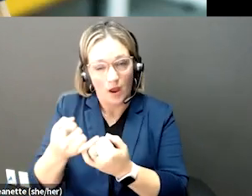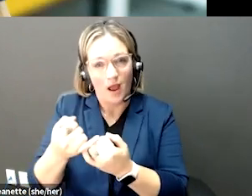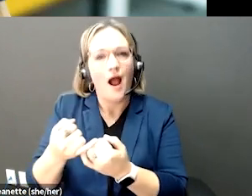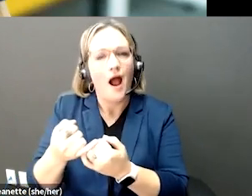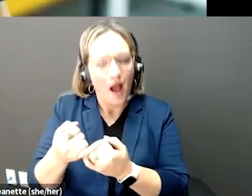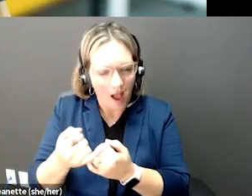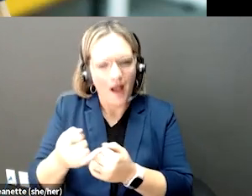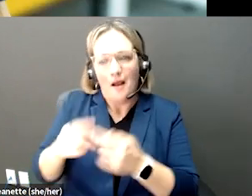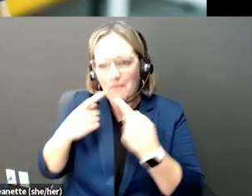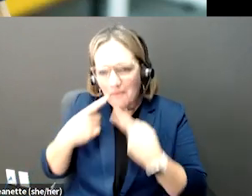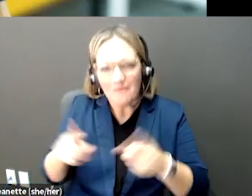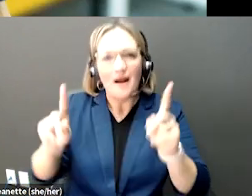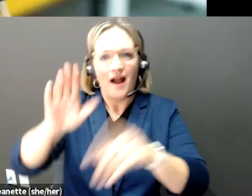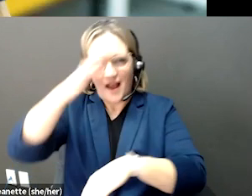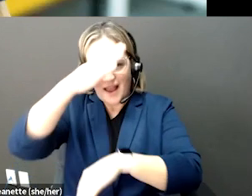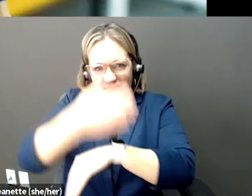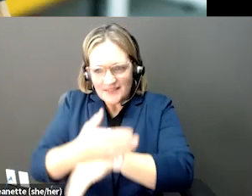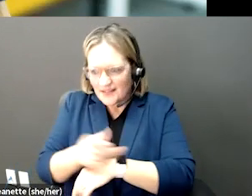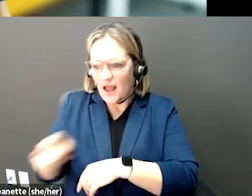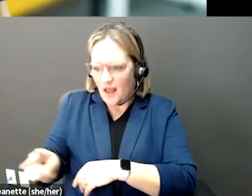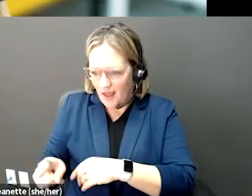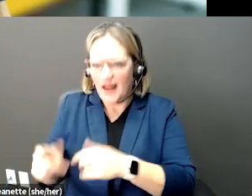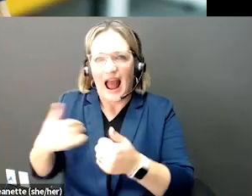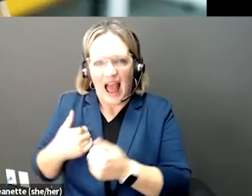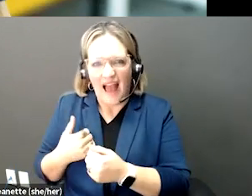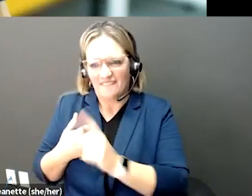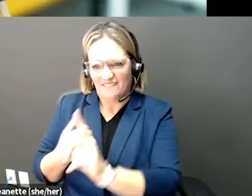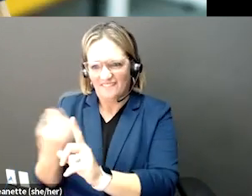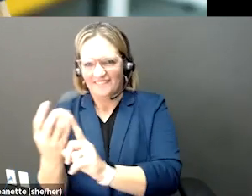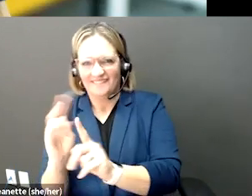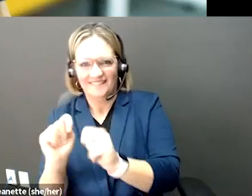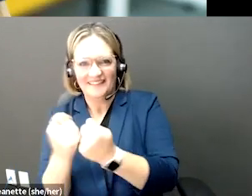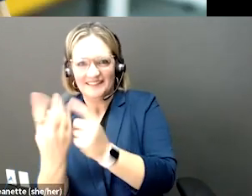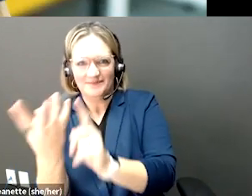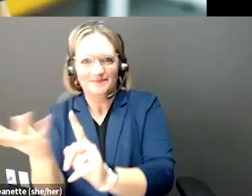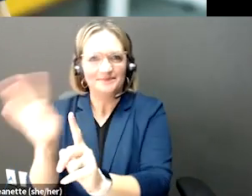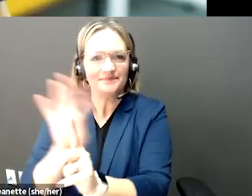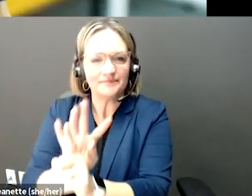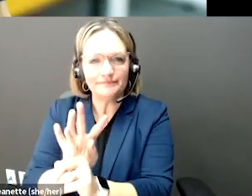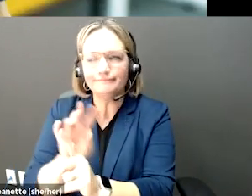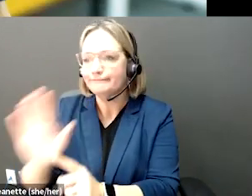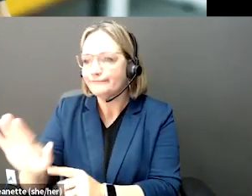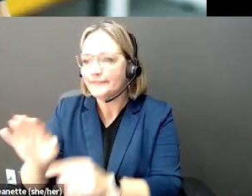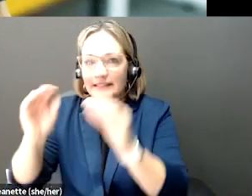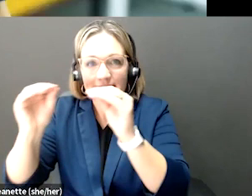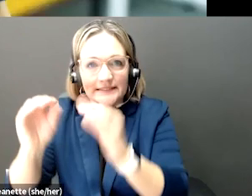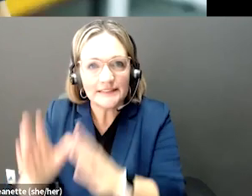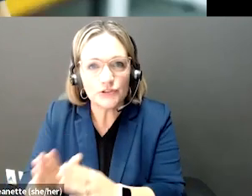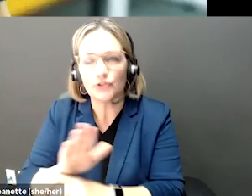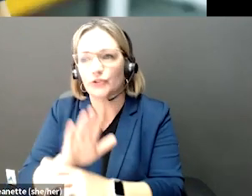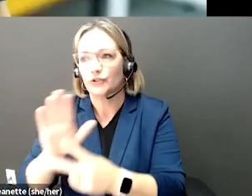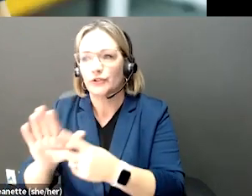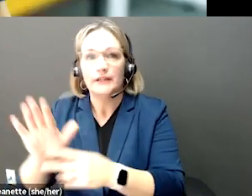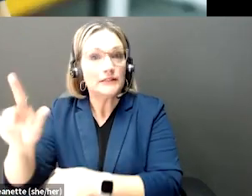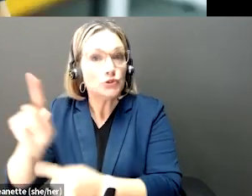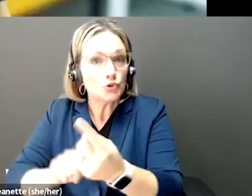building Ethan's team. Ethan's teacher assistants from school, his tutor Duncan that has been coming to our